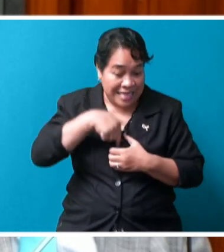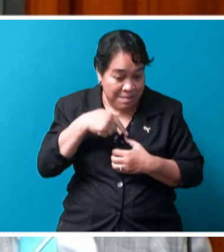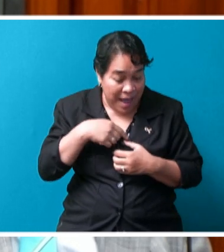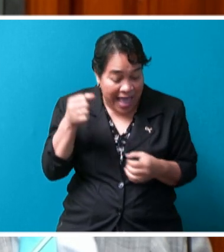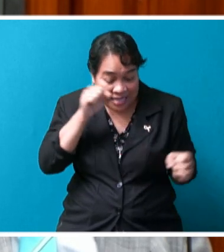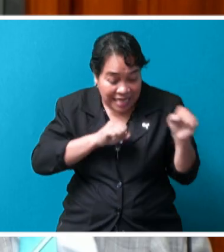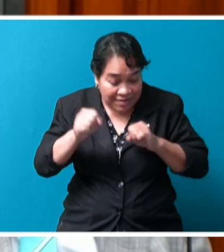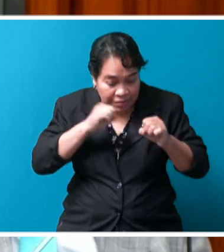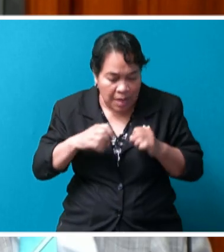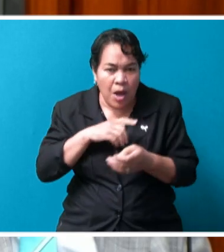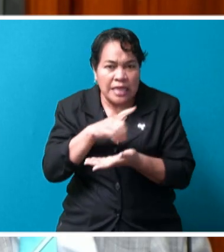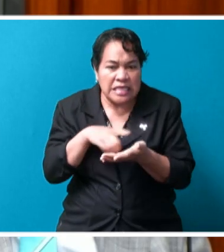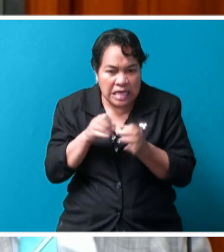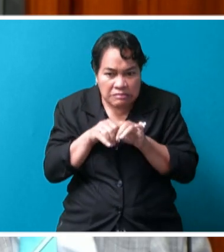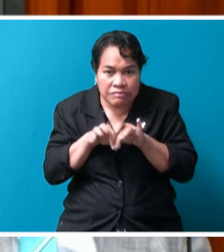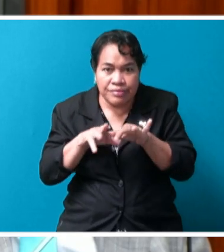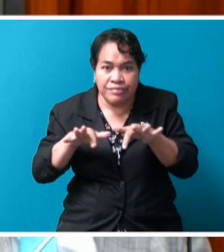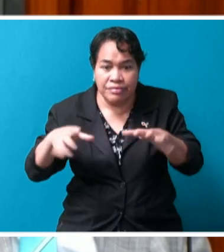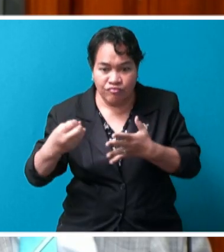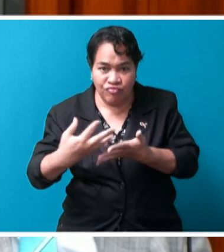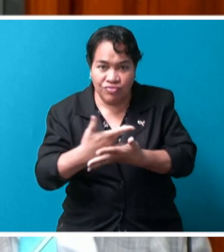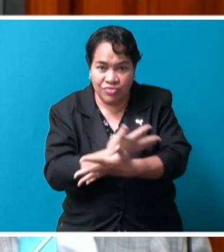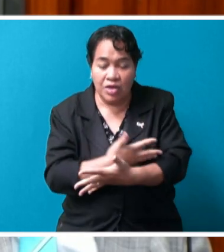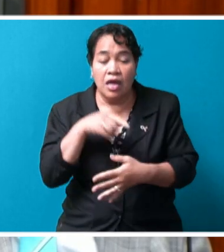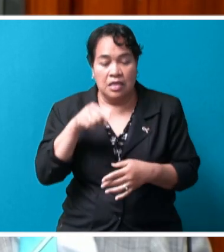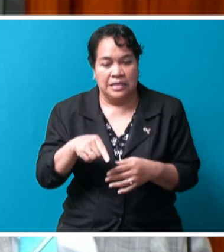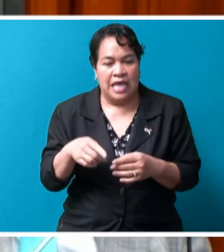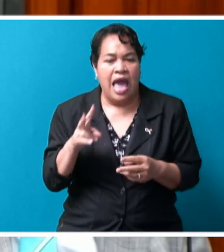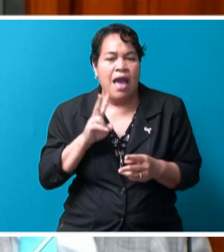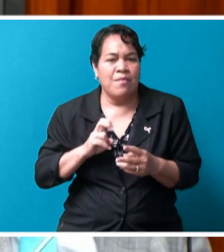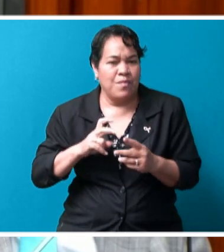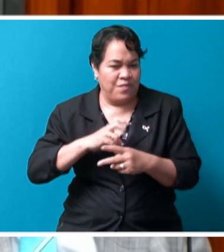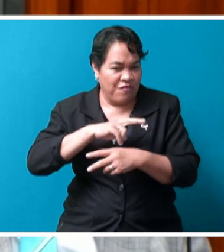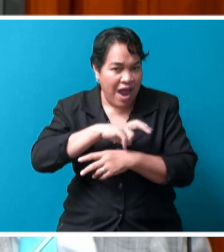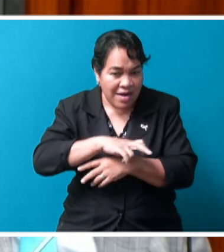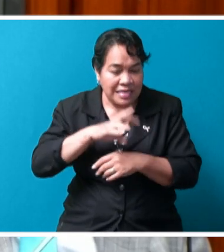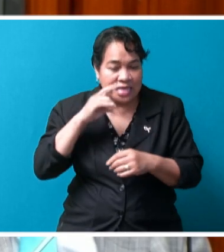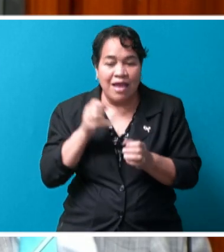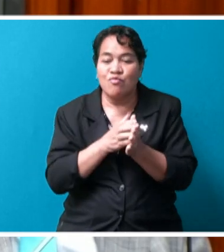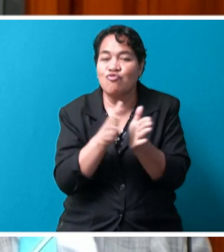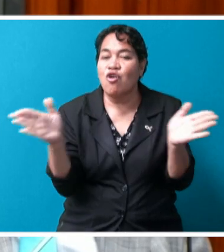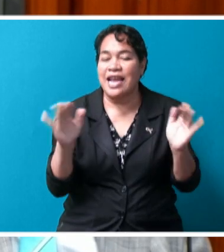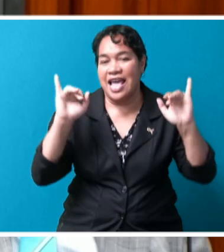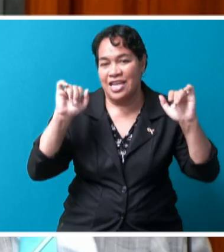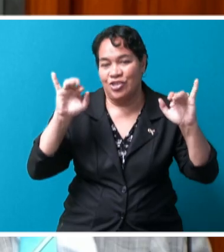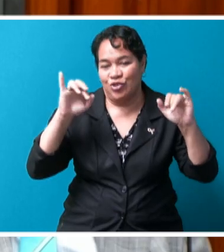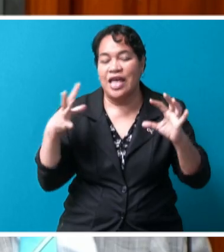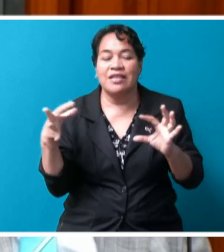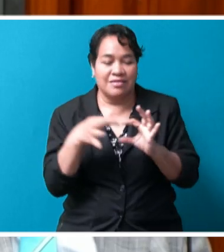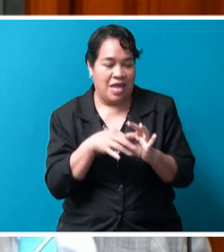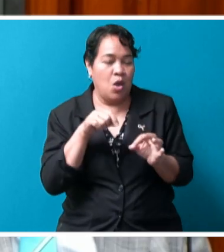disease transmission, reproductive health, viruses, and broader social issues associated with